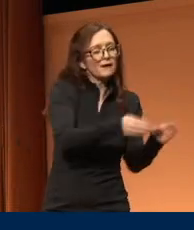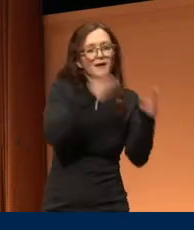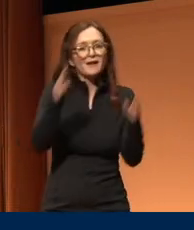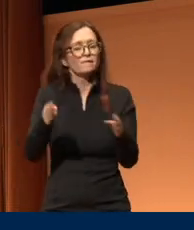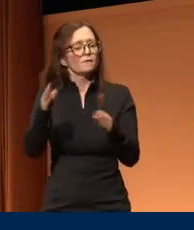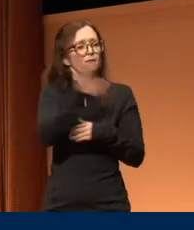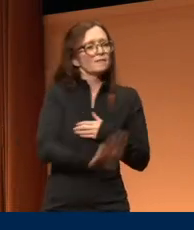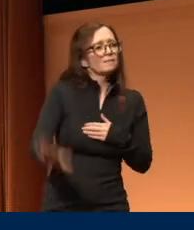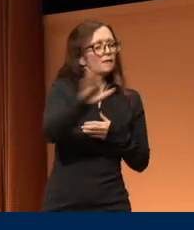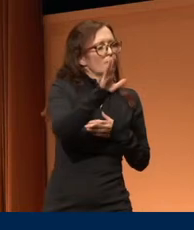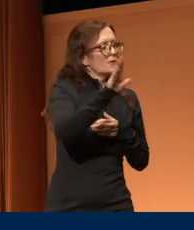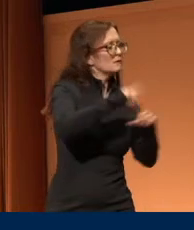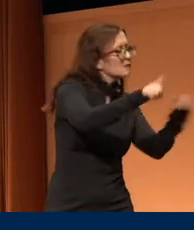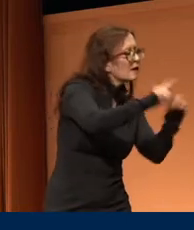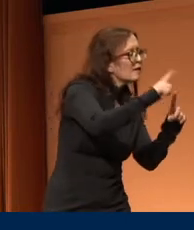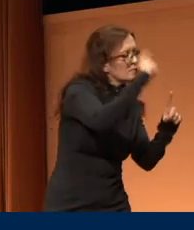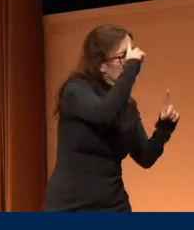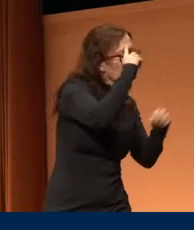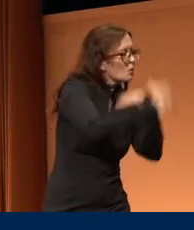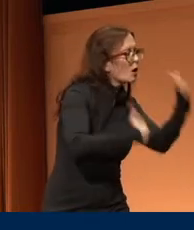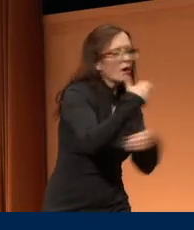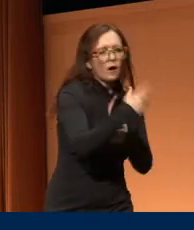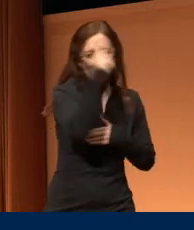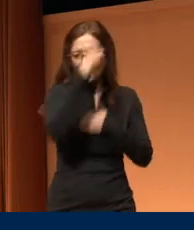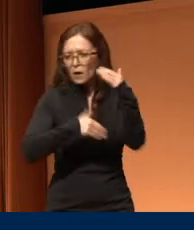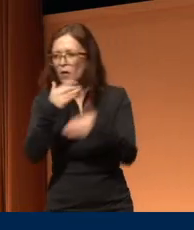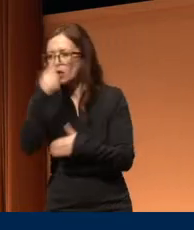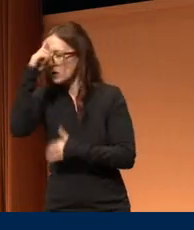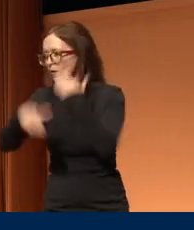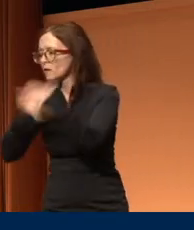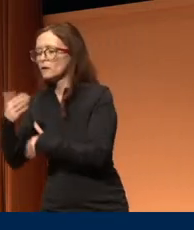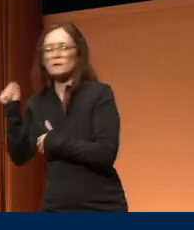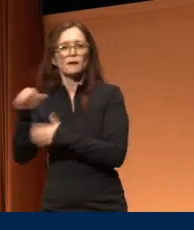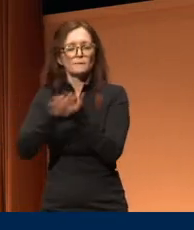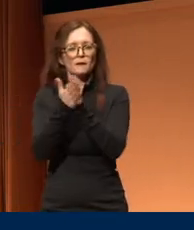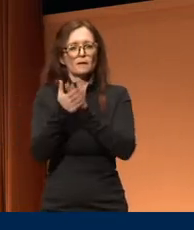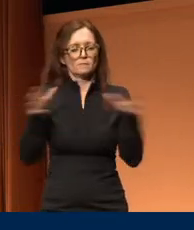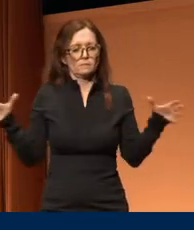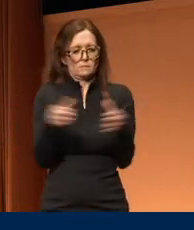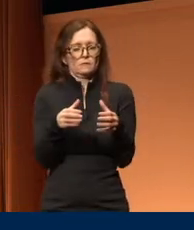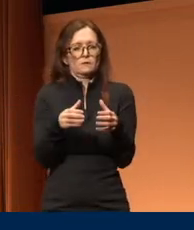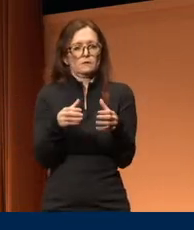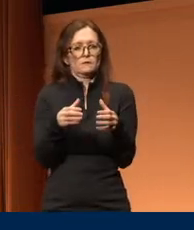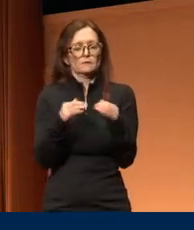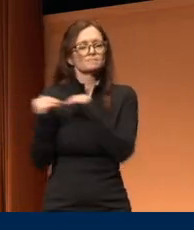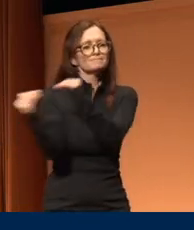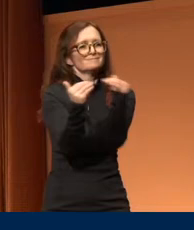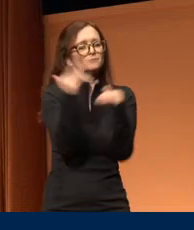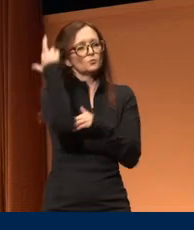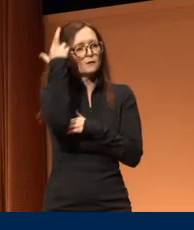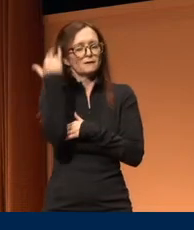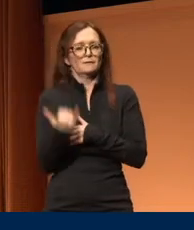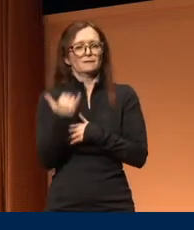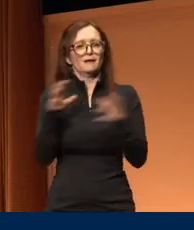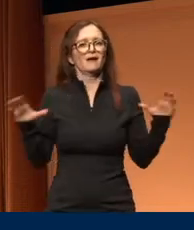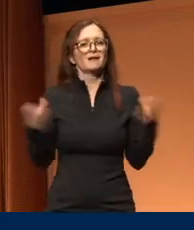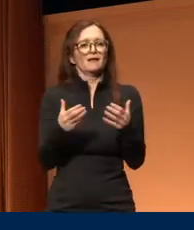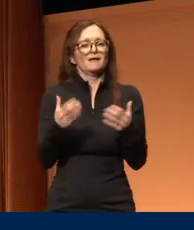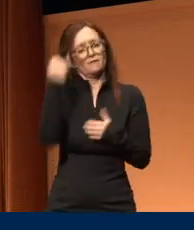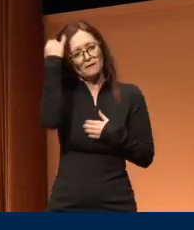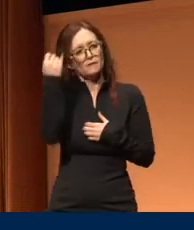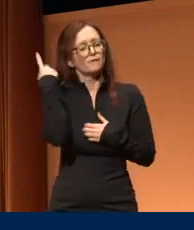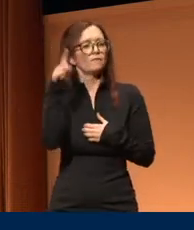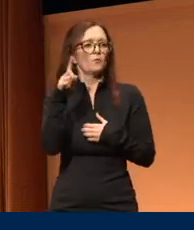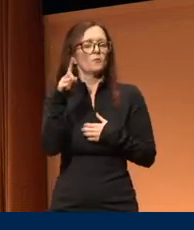thought processes, including partly biased and irrational ones, could turn into what I call democratic reason, the collective intelligence of a